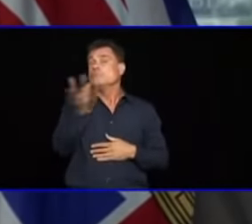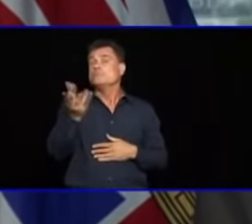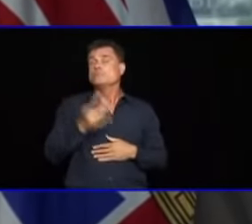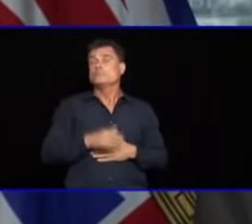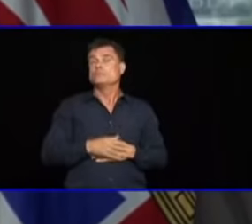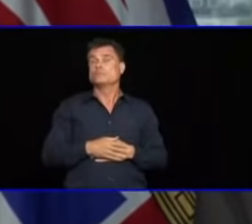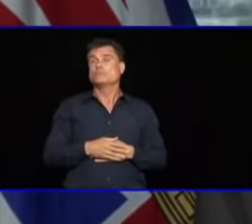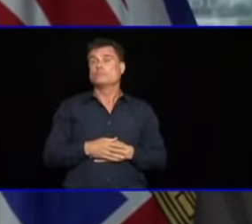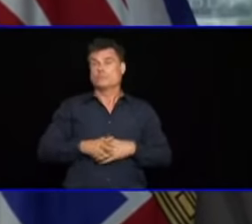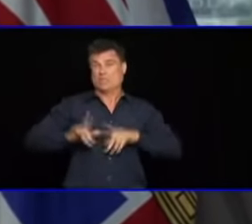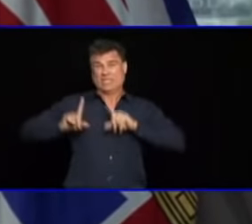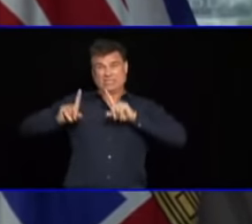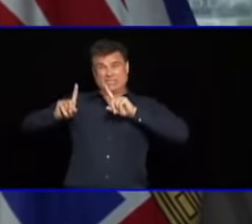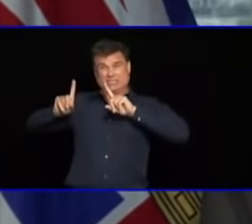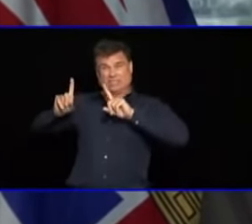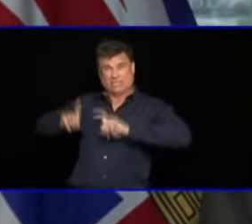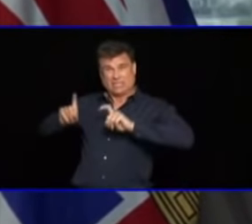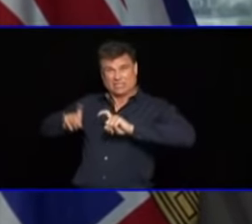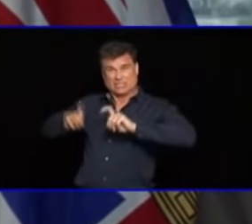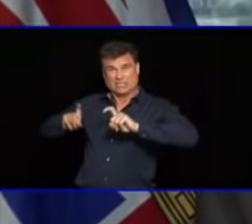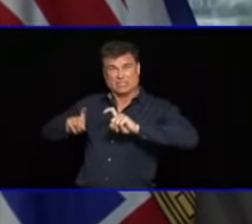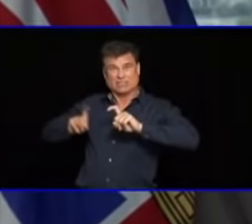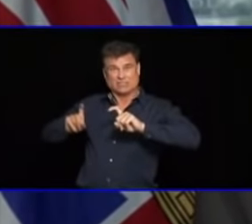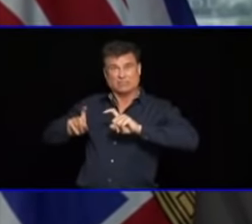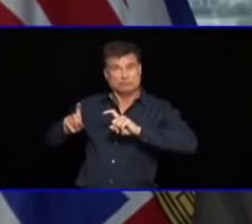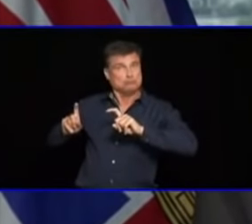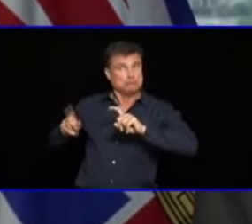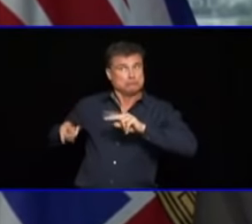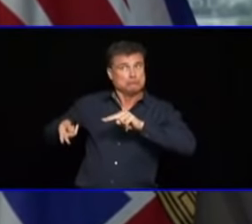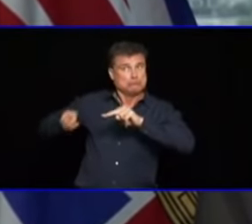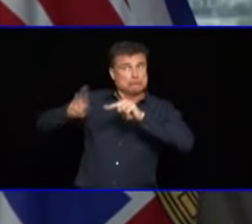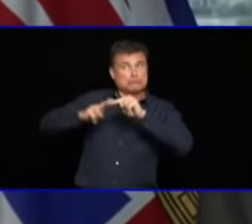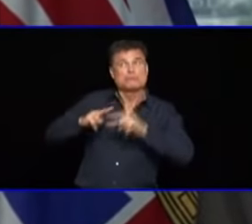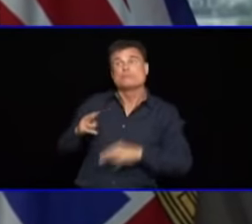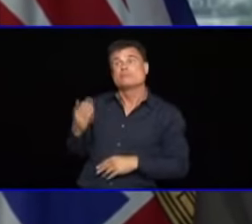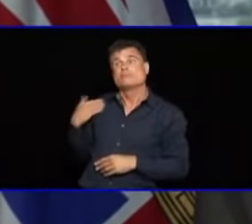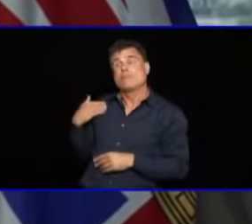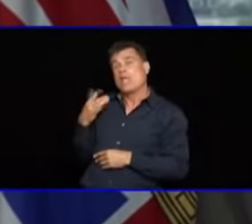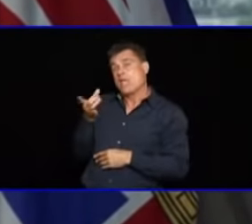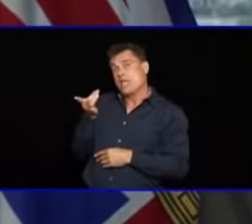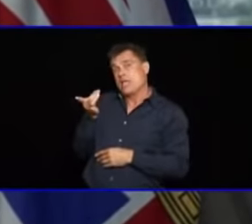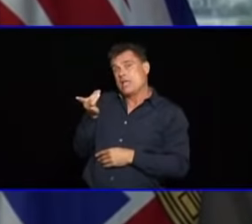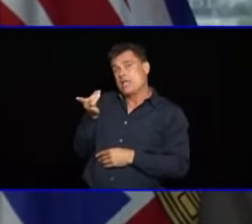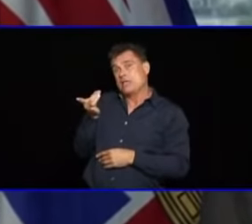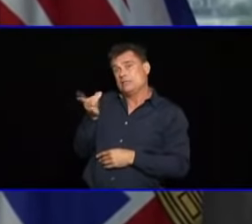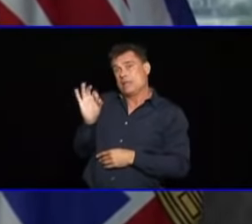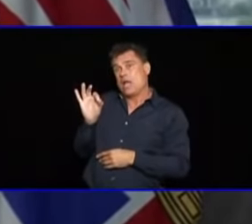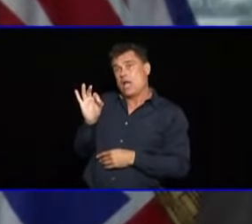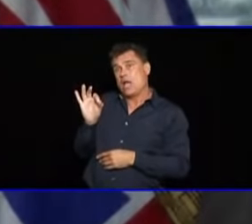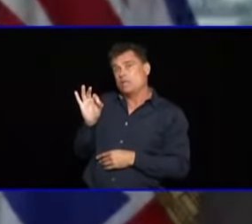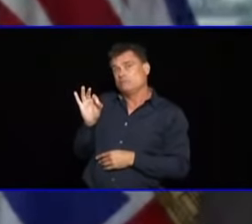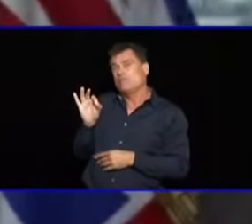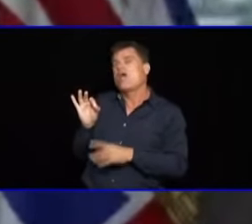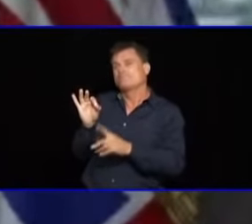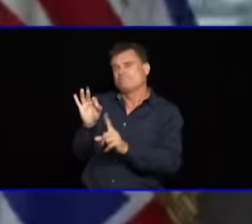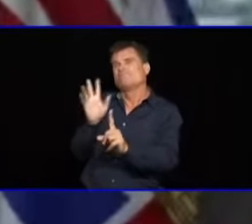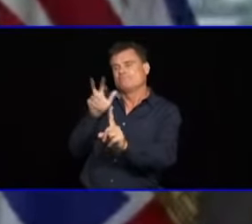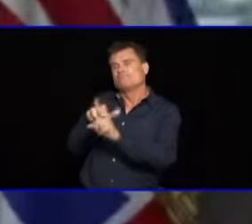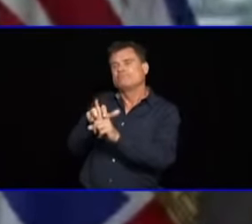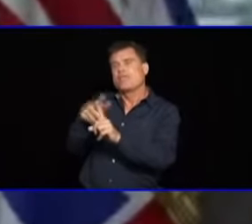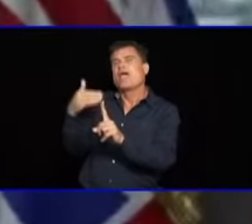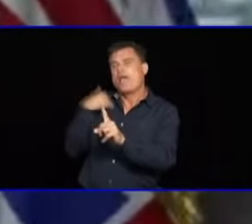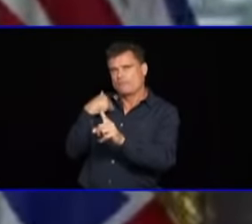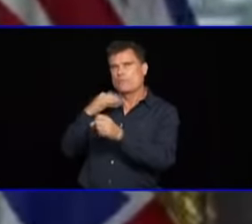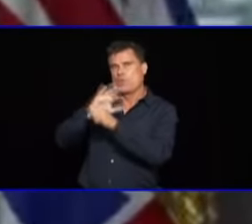Dr. Henry has said, in the 89 test positives in BC, that 5,735 COVID-19 tests were conducted in